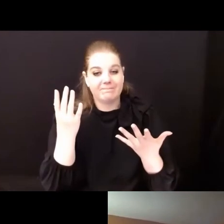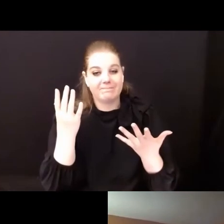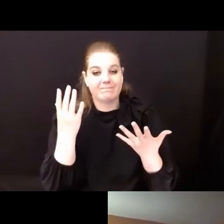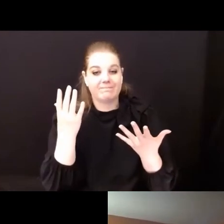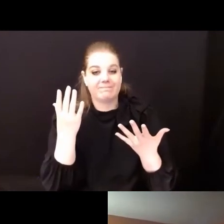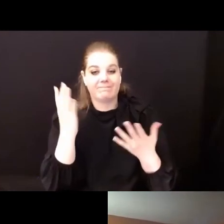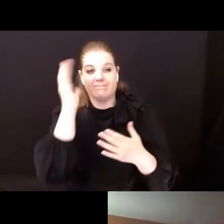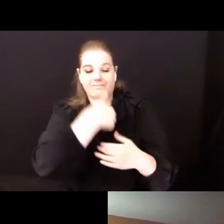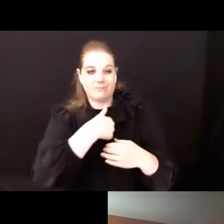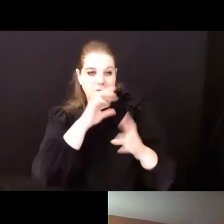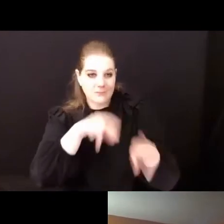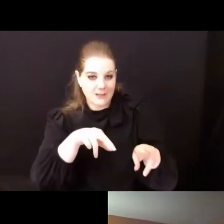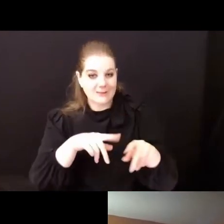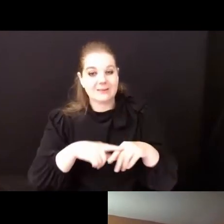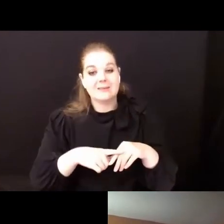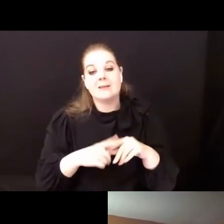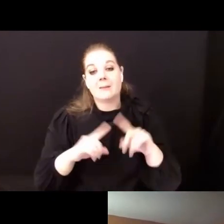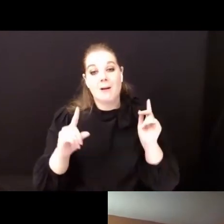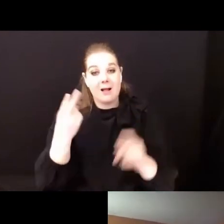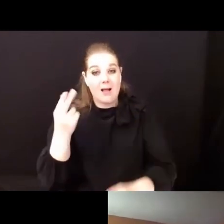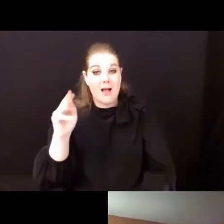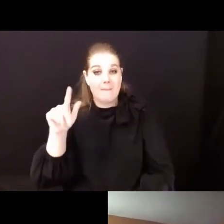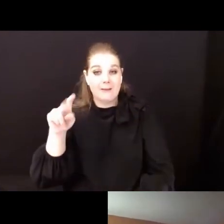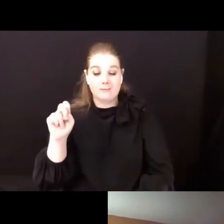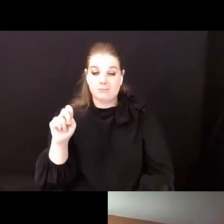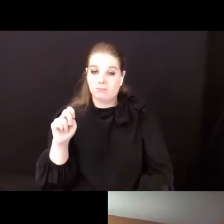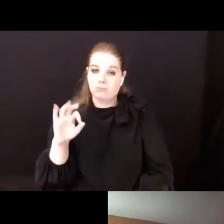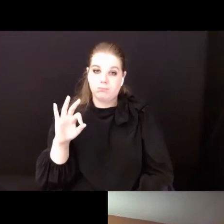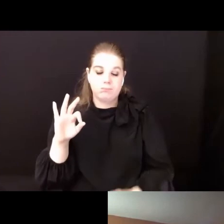Hamline, I really haven't. Hamline has